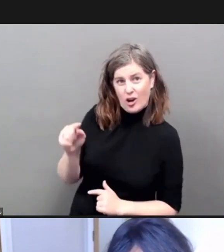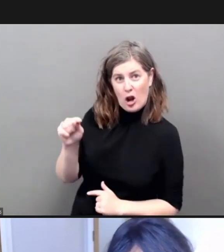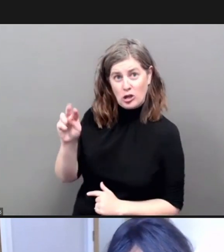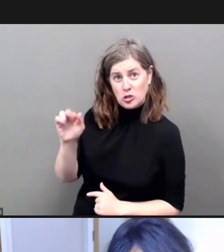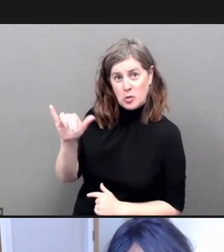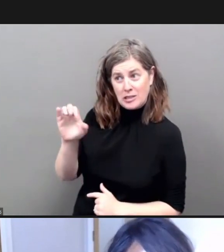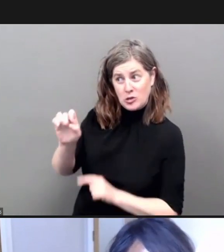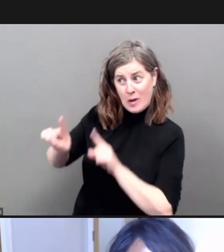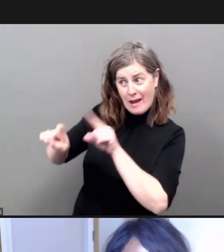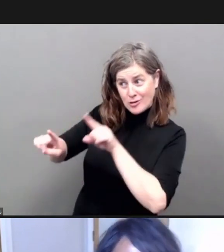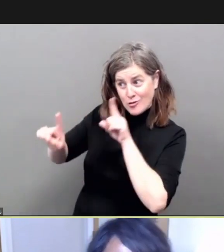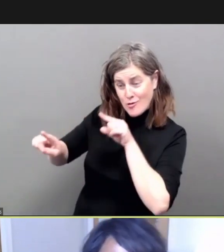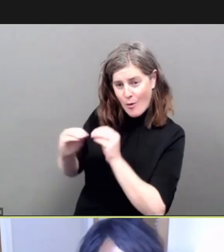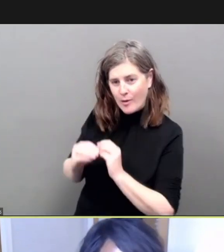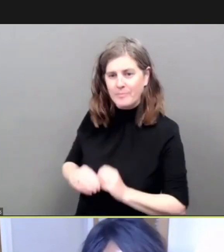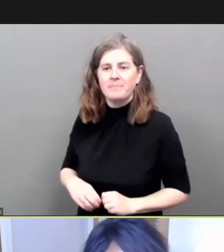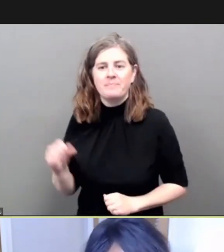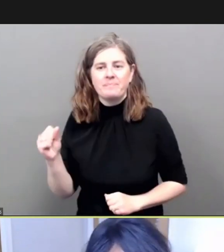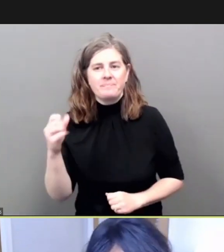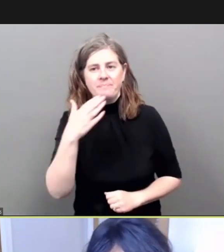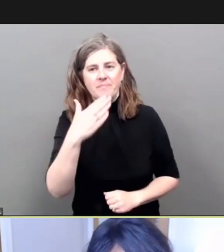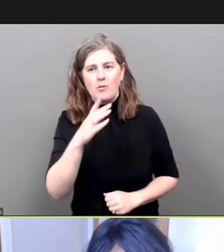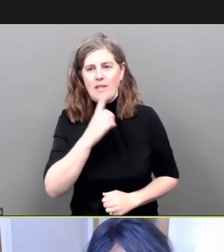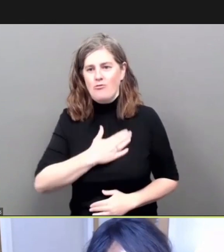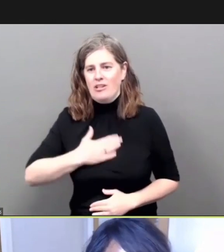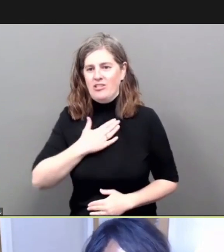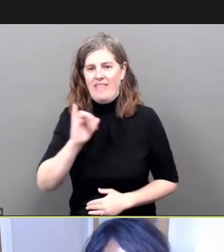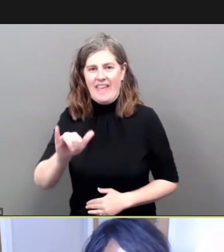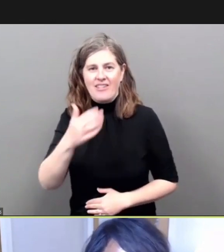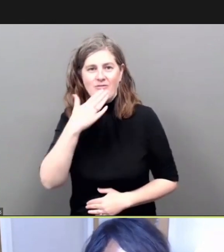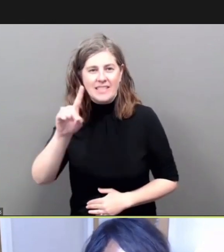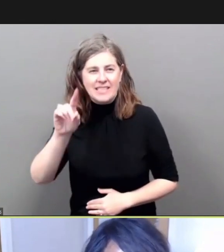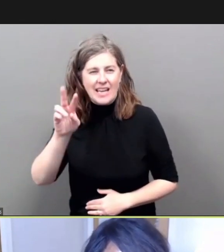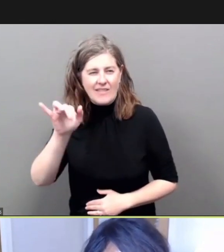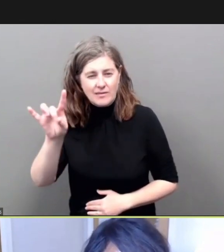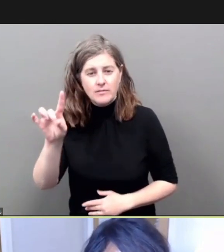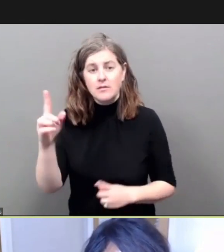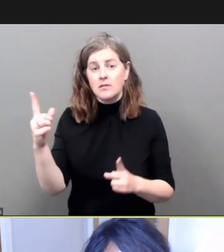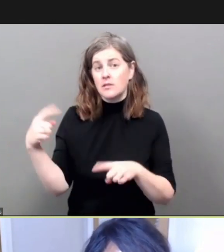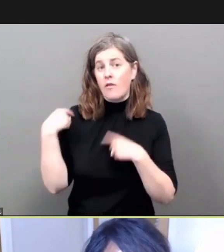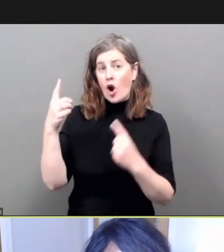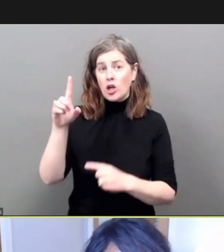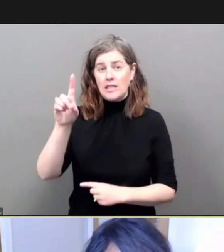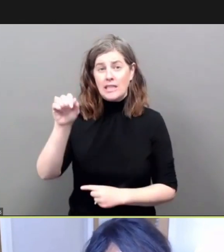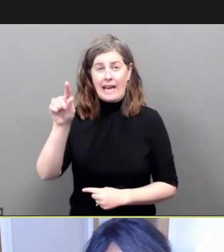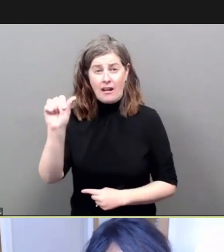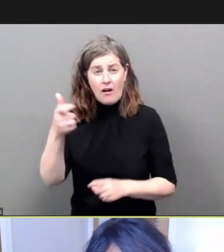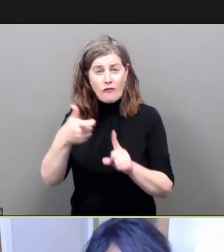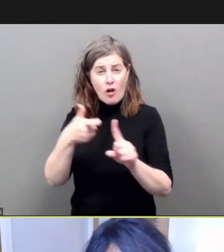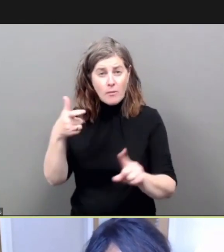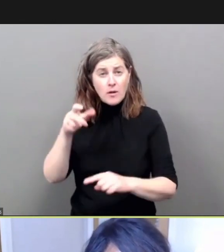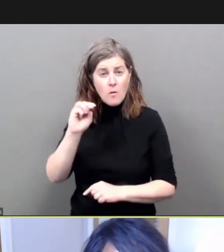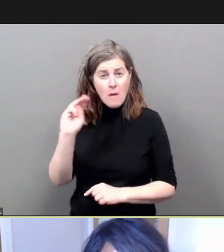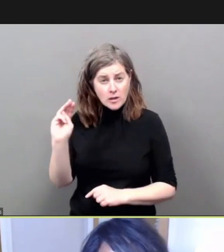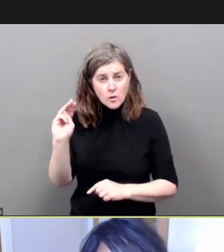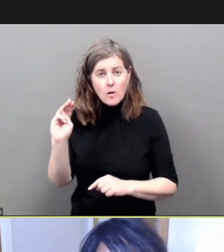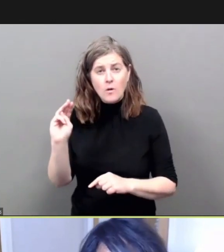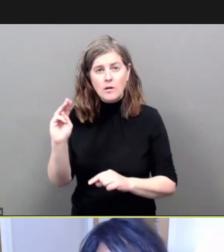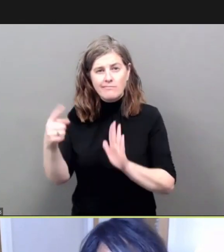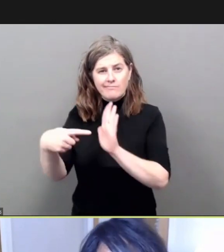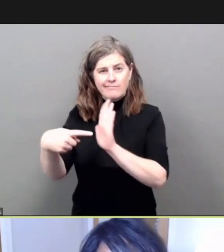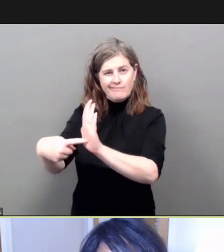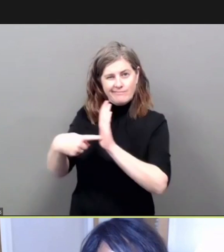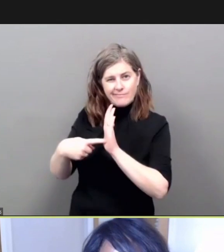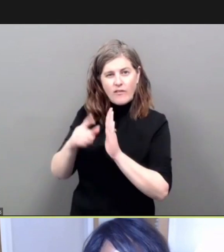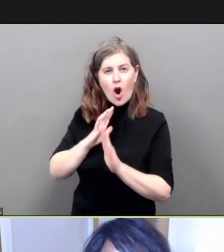the questions. Yes, and thank you. Appreciate that, David. So as far as the data, it's from our New Mexico indicator-based information